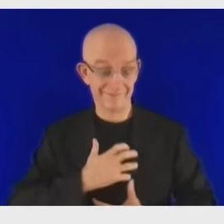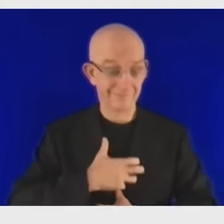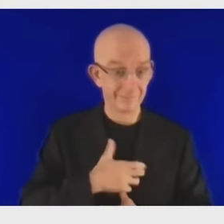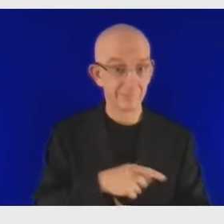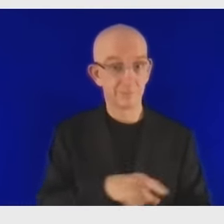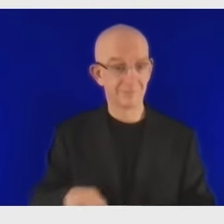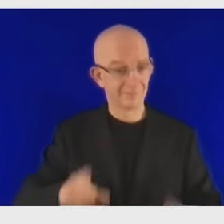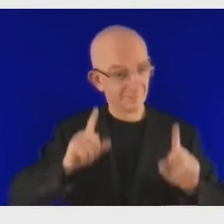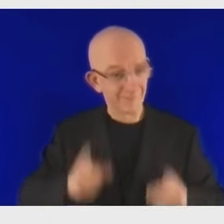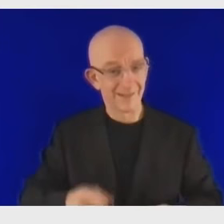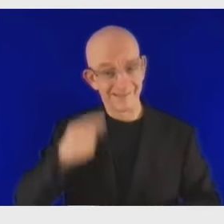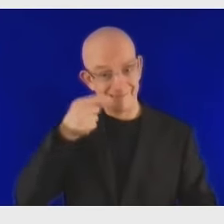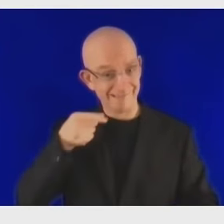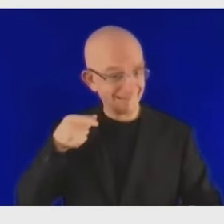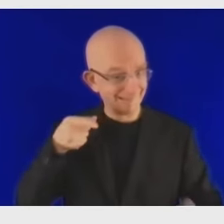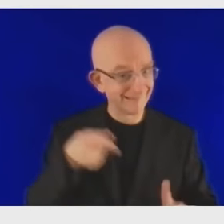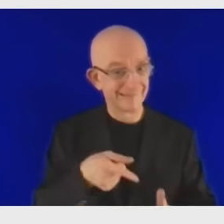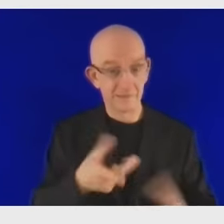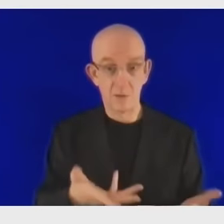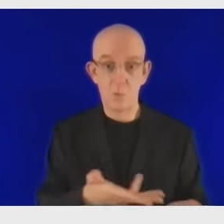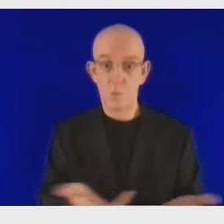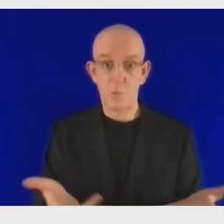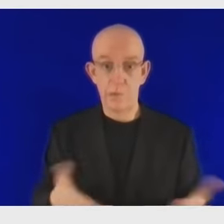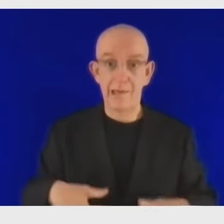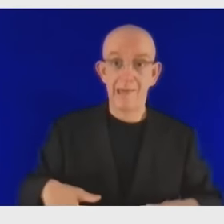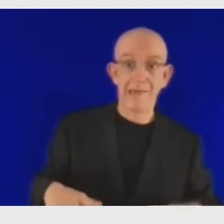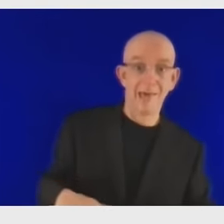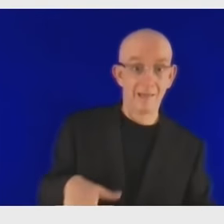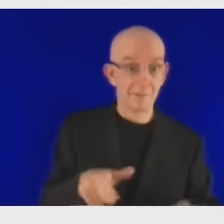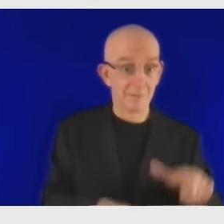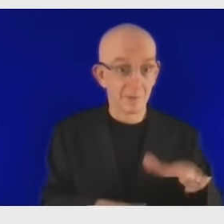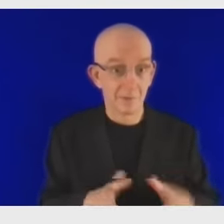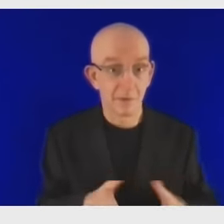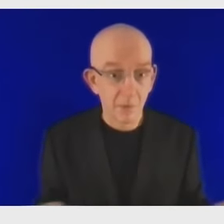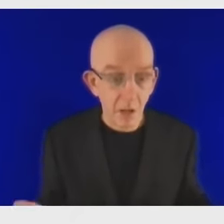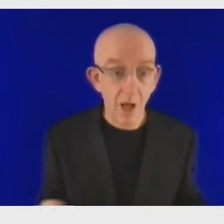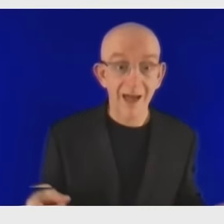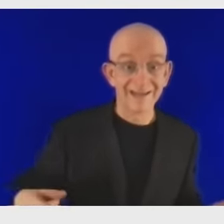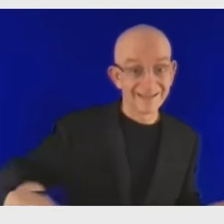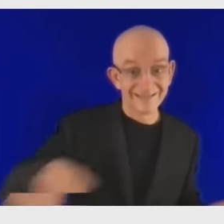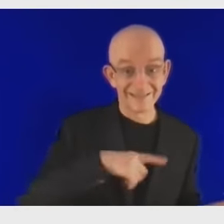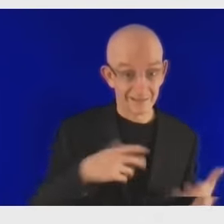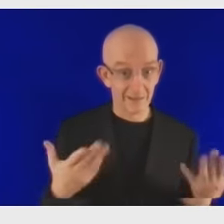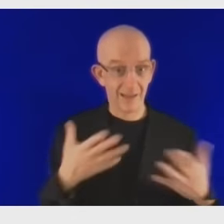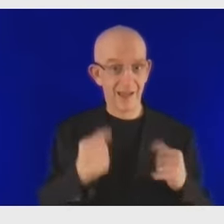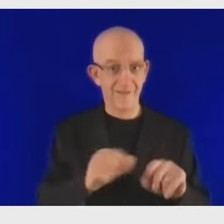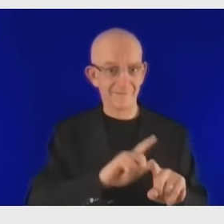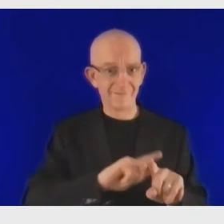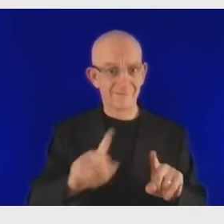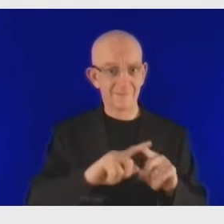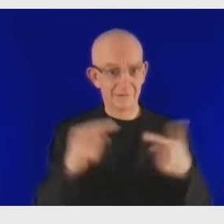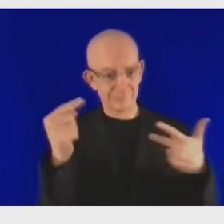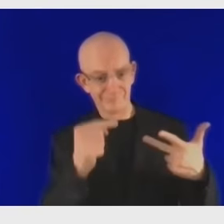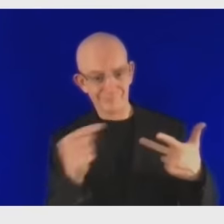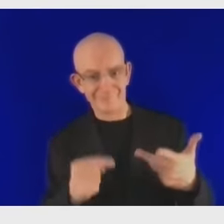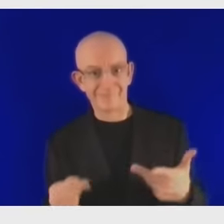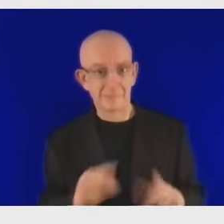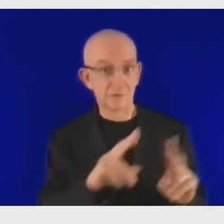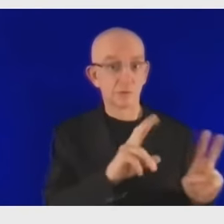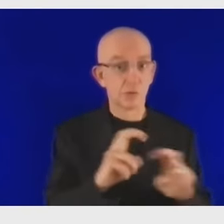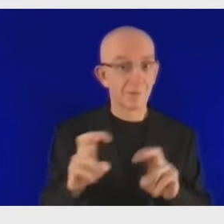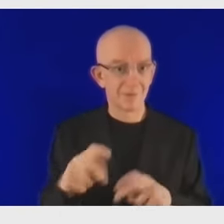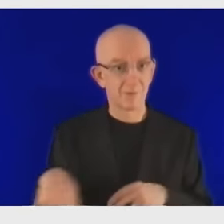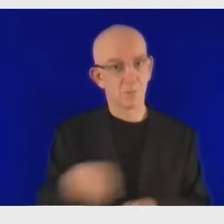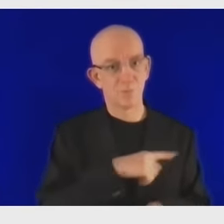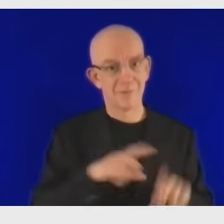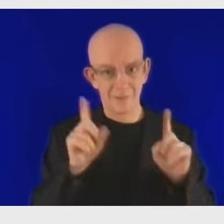about adaptation as with a specific place, I would say Costa Rica, and then go to, I would say, Africa